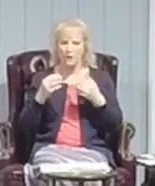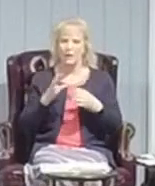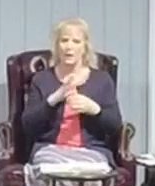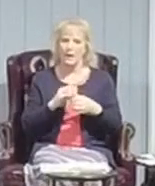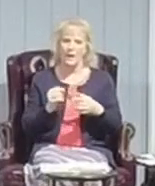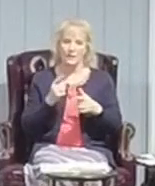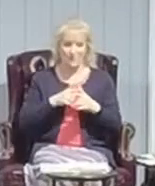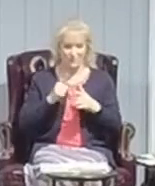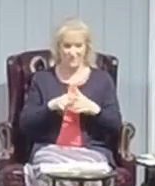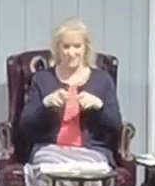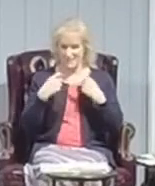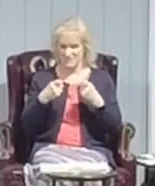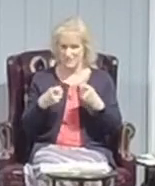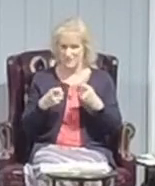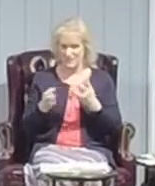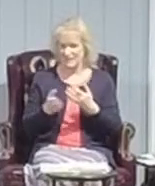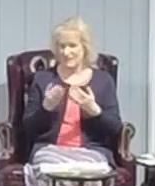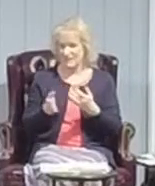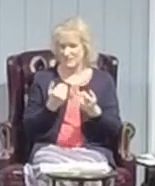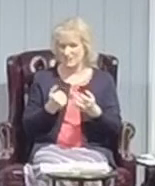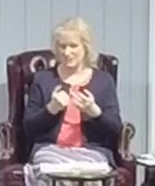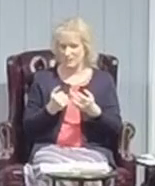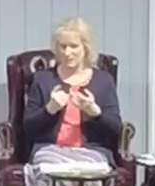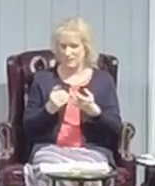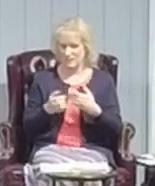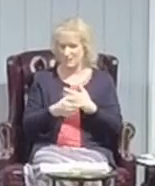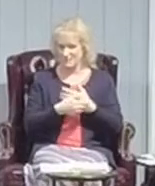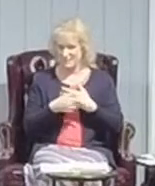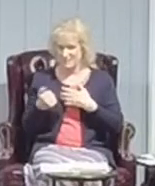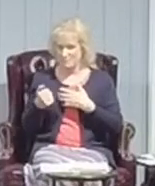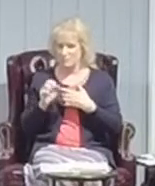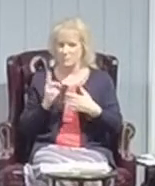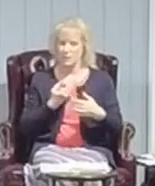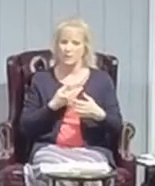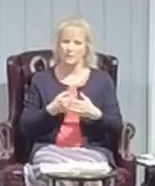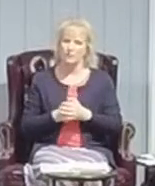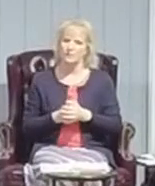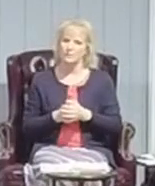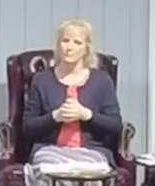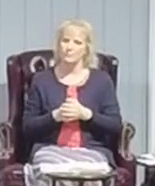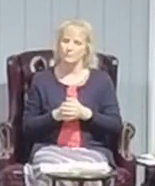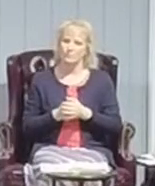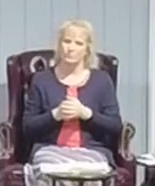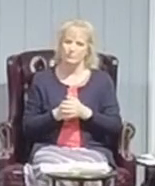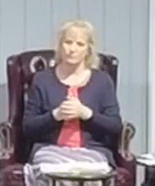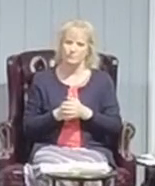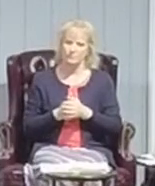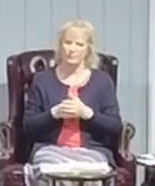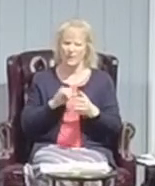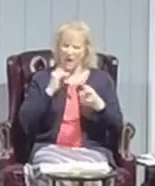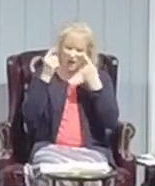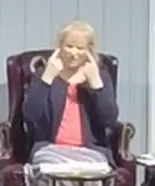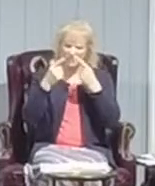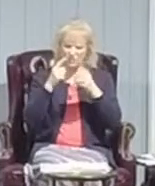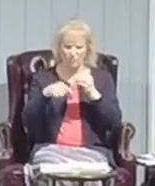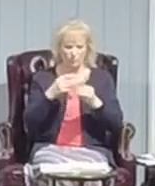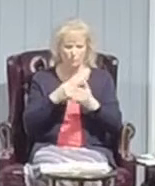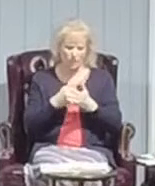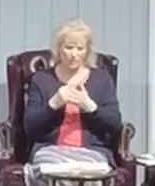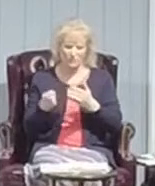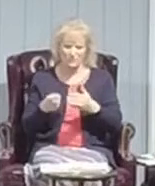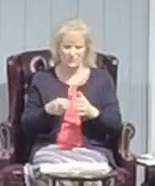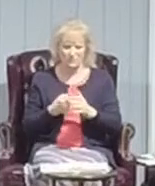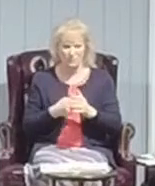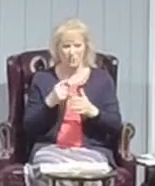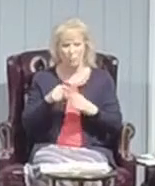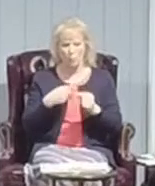then the sin that doth so easily beset us. And you know, I kind of think about that sometimes when I'm driving in